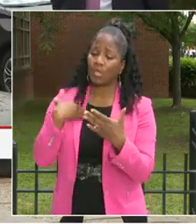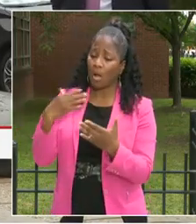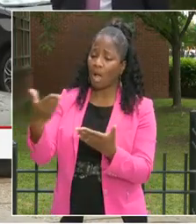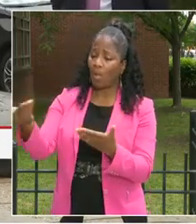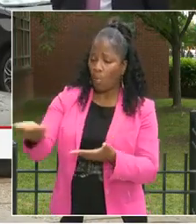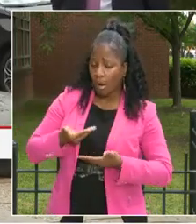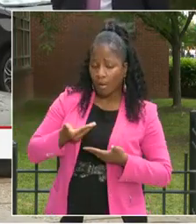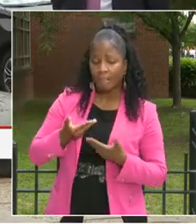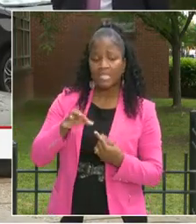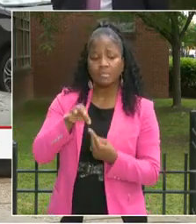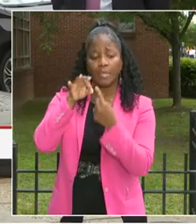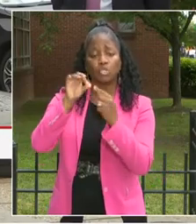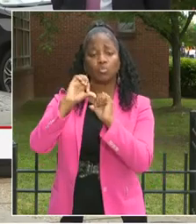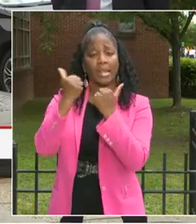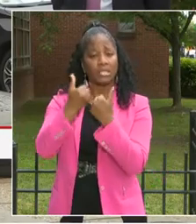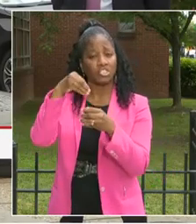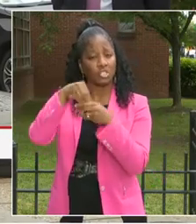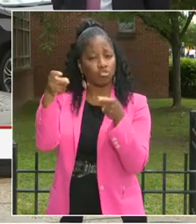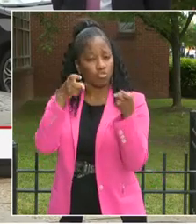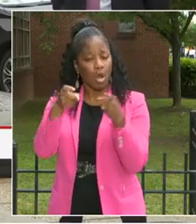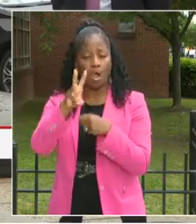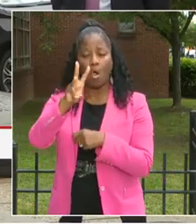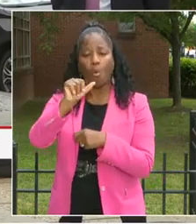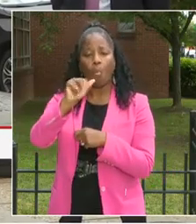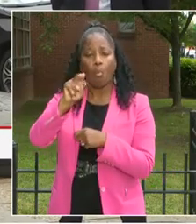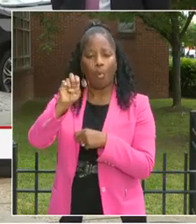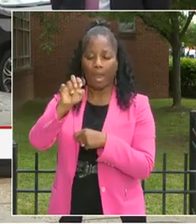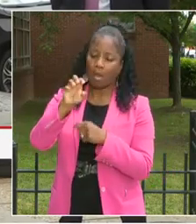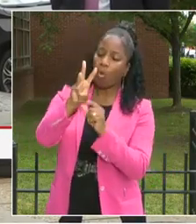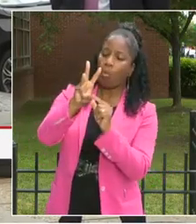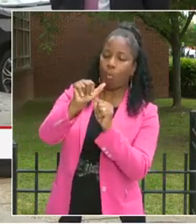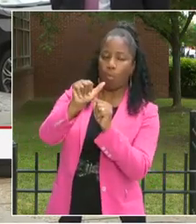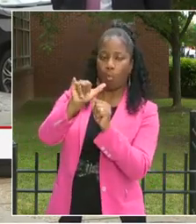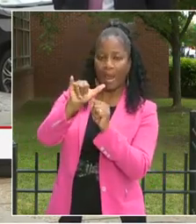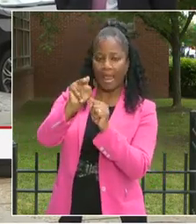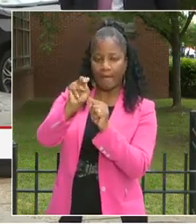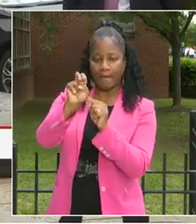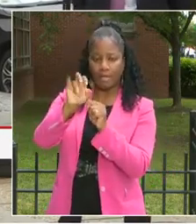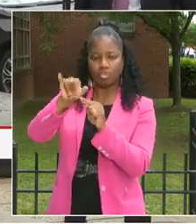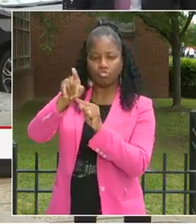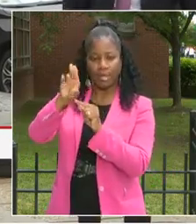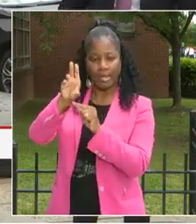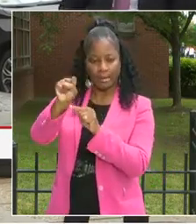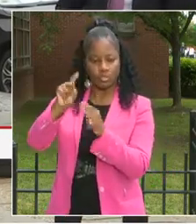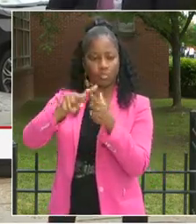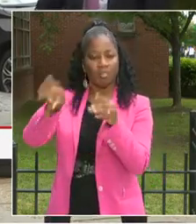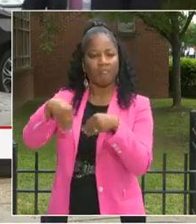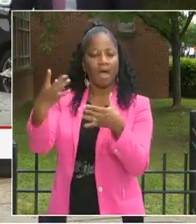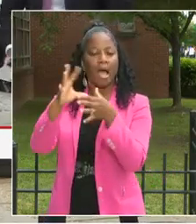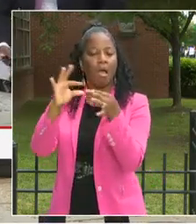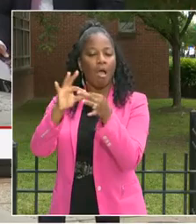in Charge, Wayne Jacobs of the FBI's Washington Field Office, to provide a few remarks.